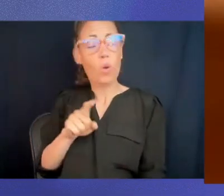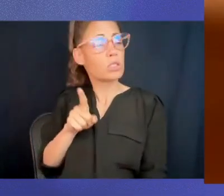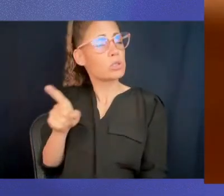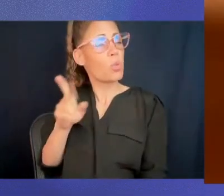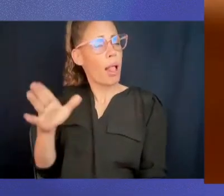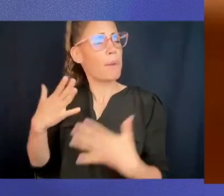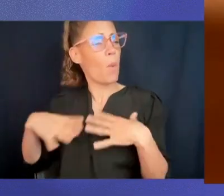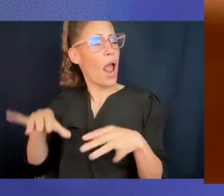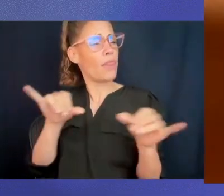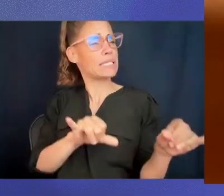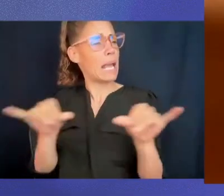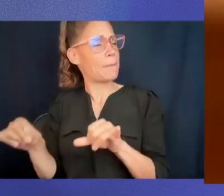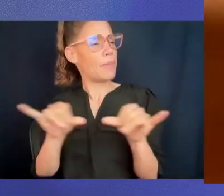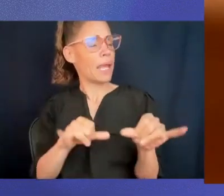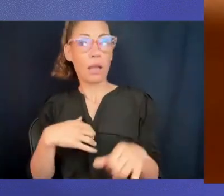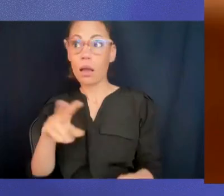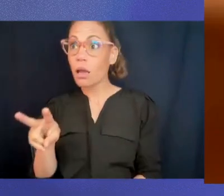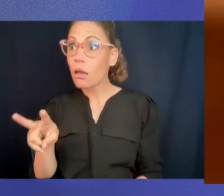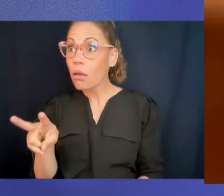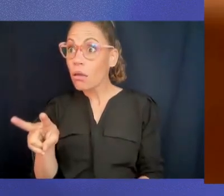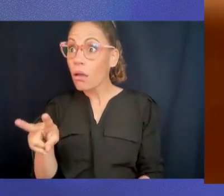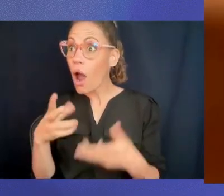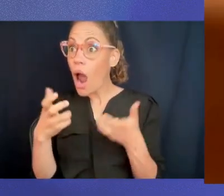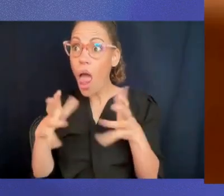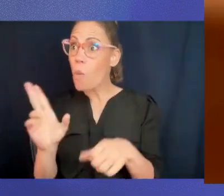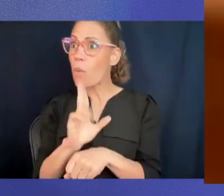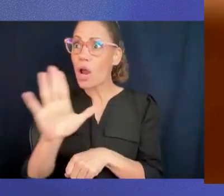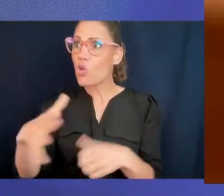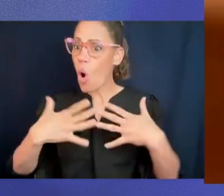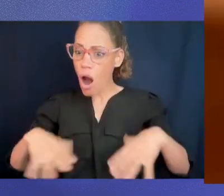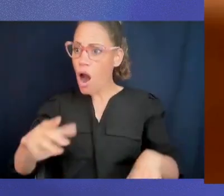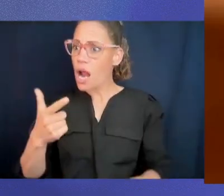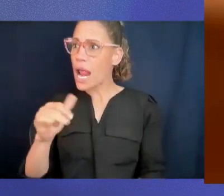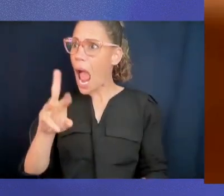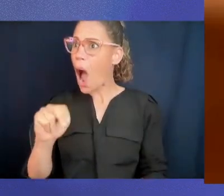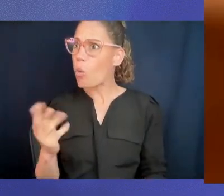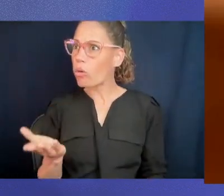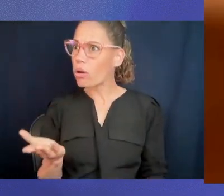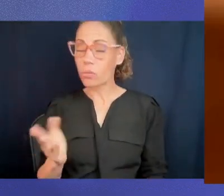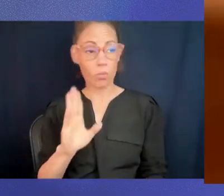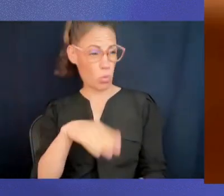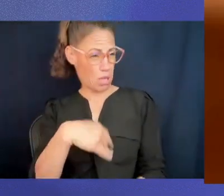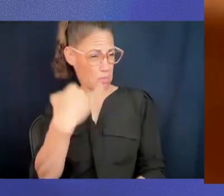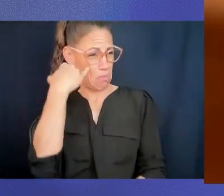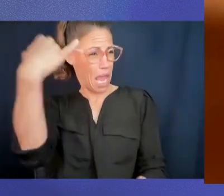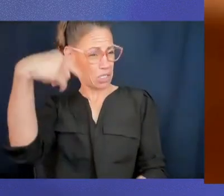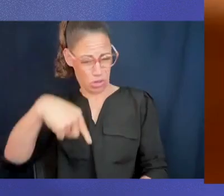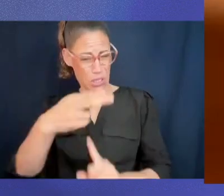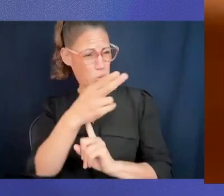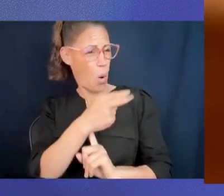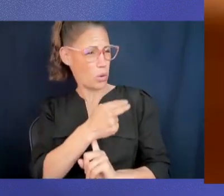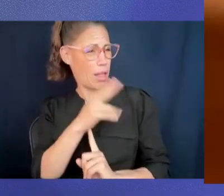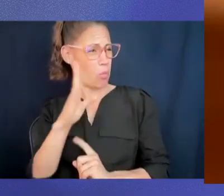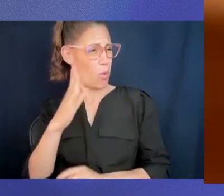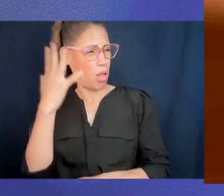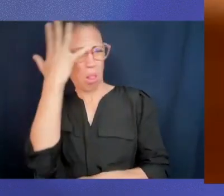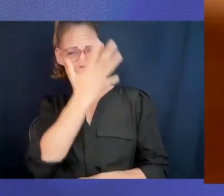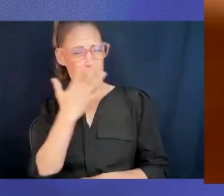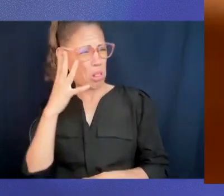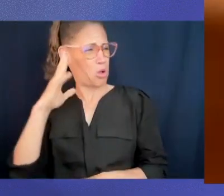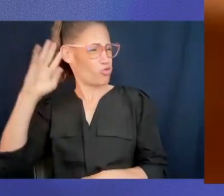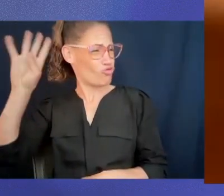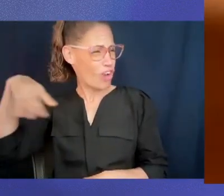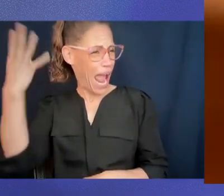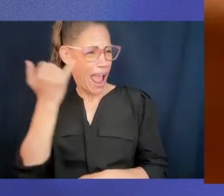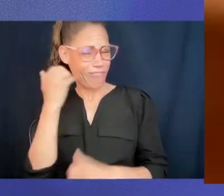want to wear your gown. He said, well, can you imagine what this hotel would look like if everyone wore their own clothes? It would be